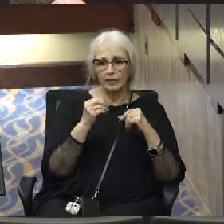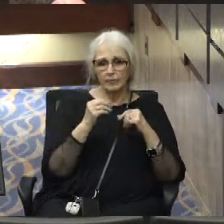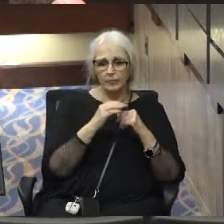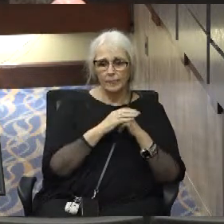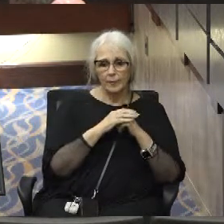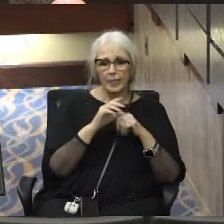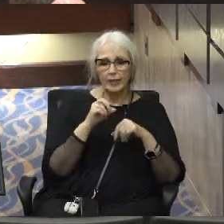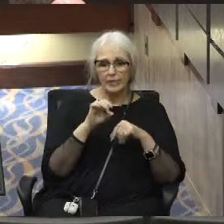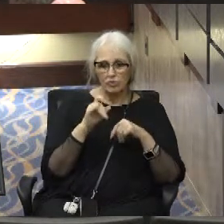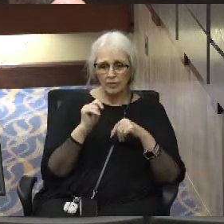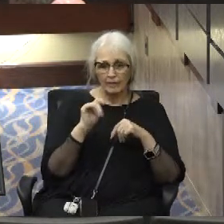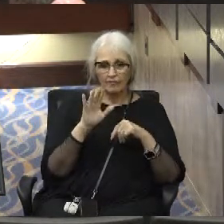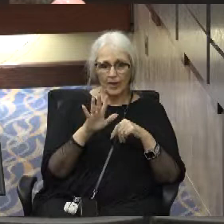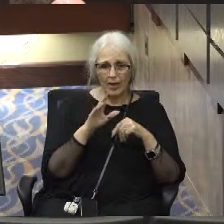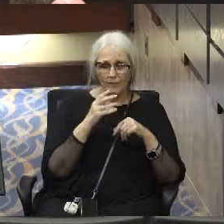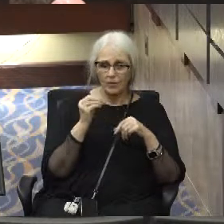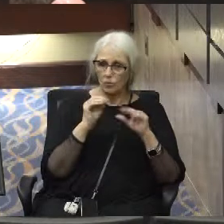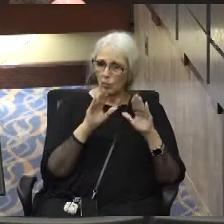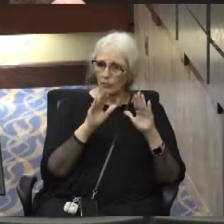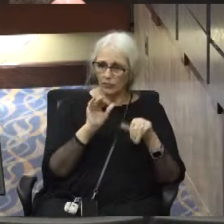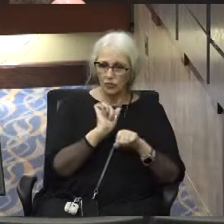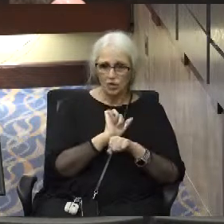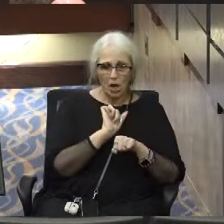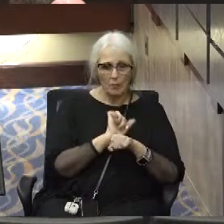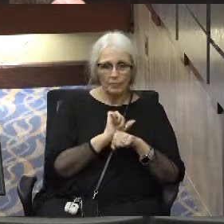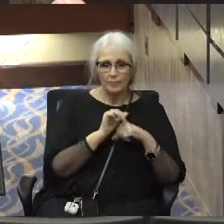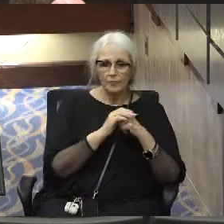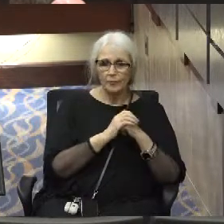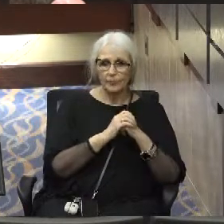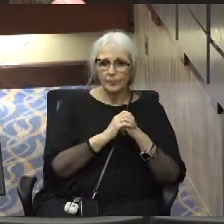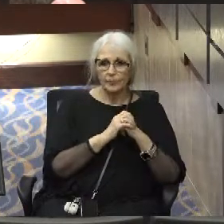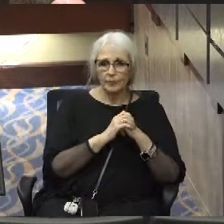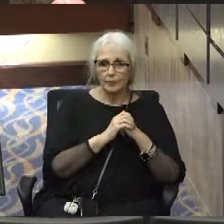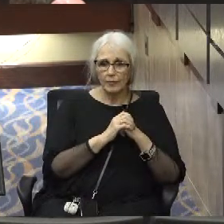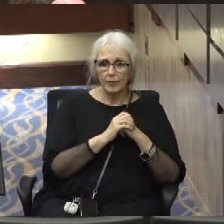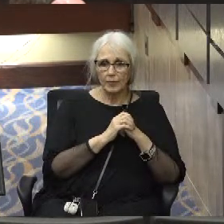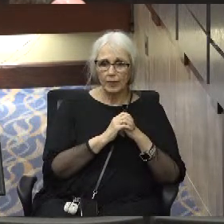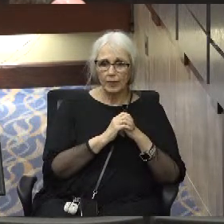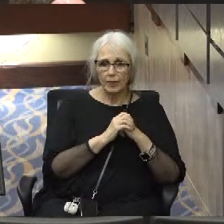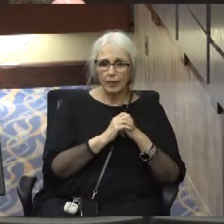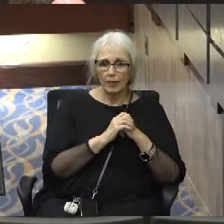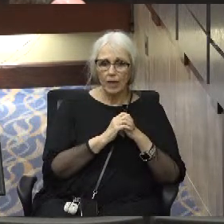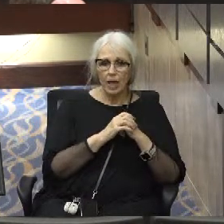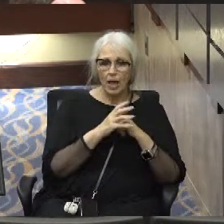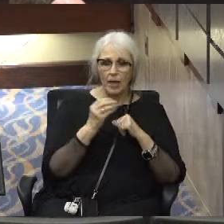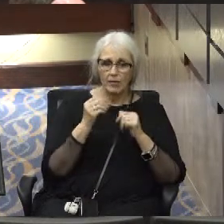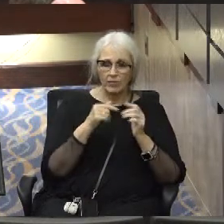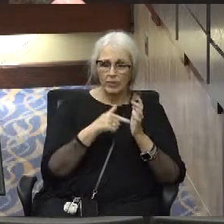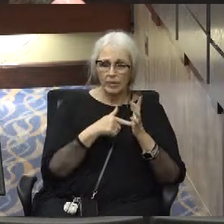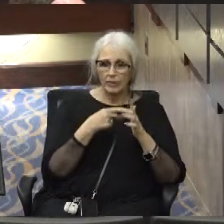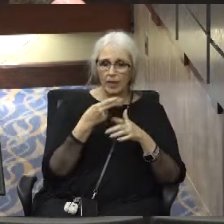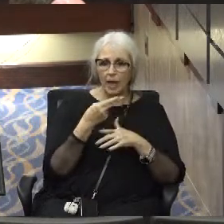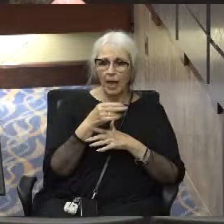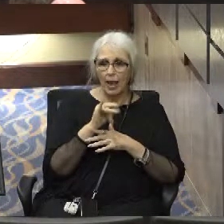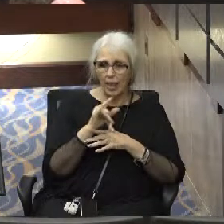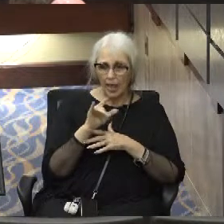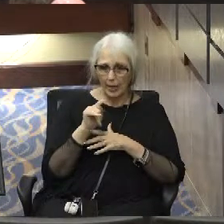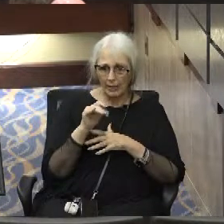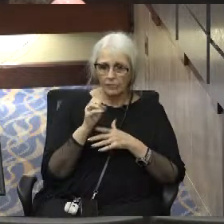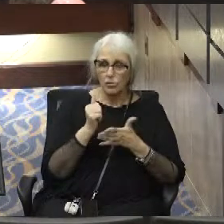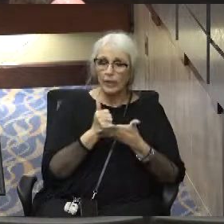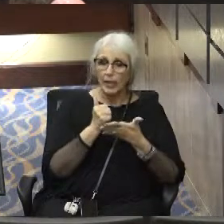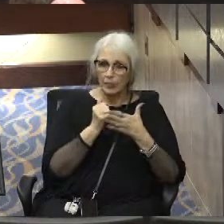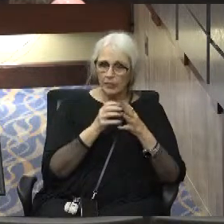a District 5 person, and she's doing a great job there. And I like to see this little highlight is very helpful.